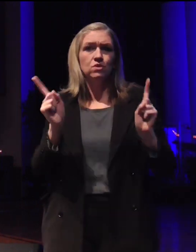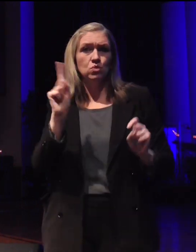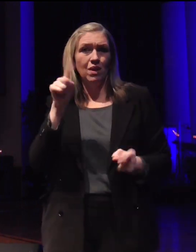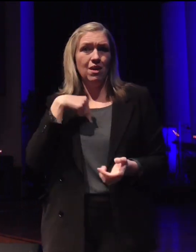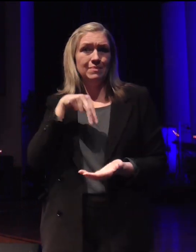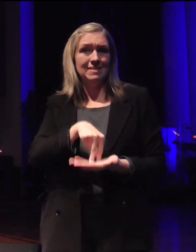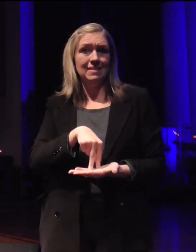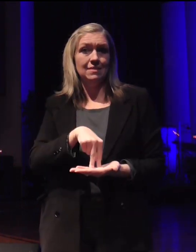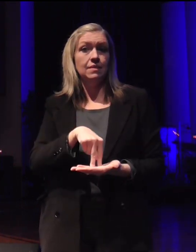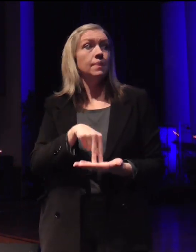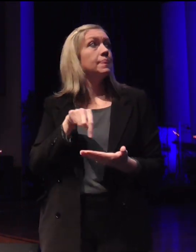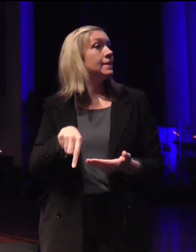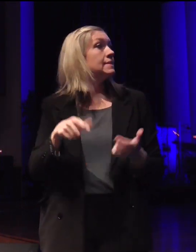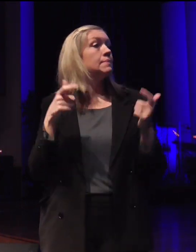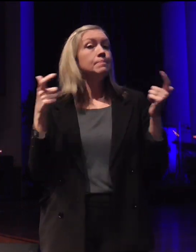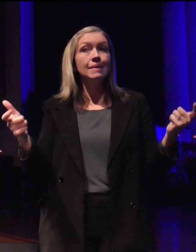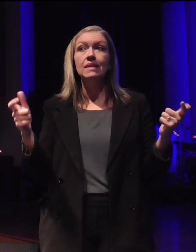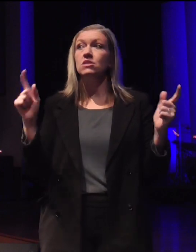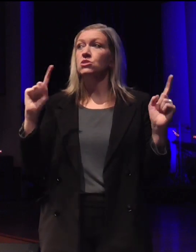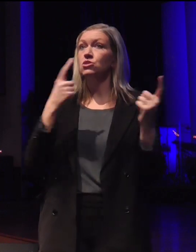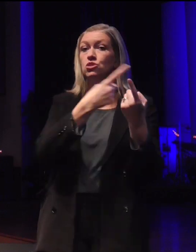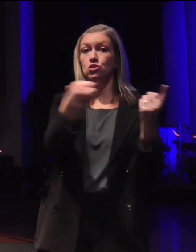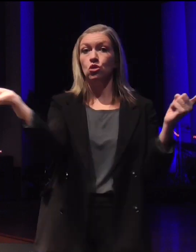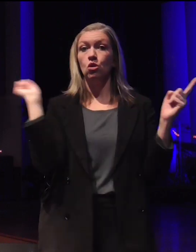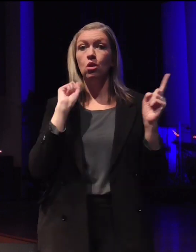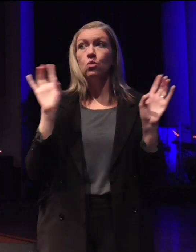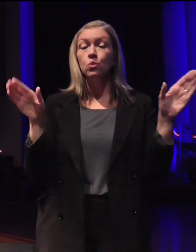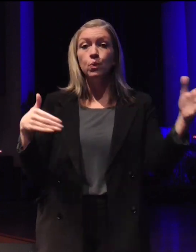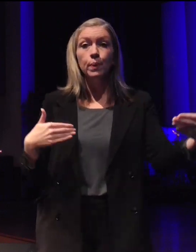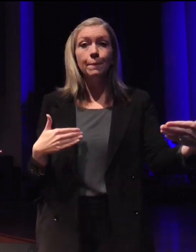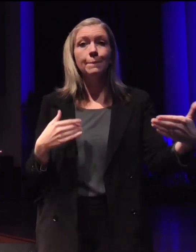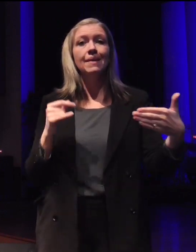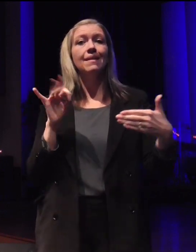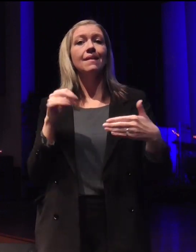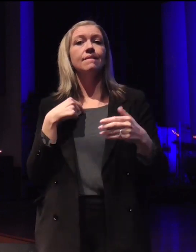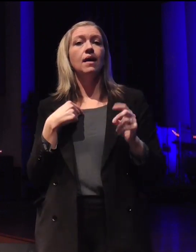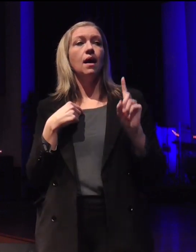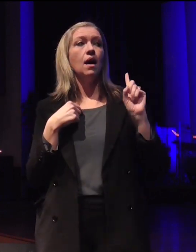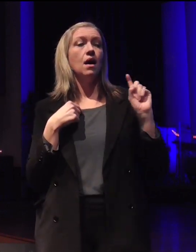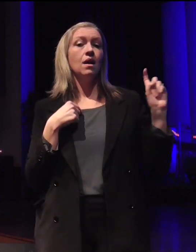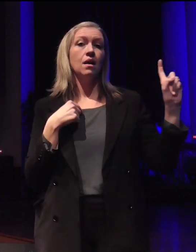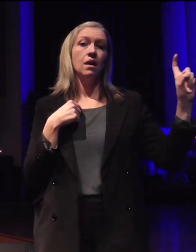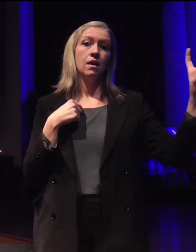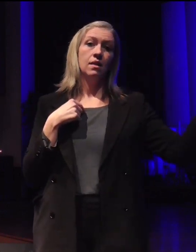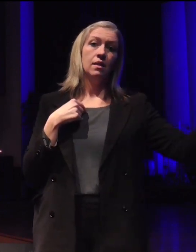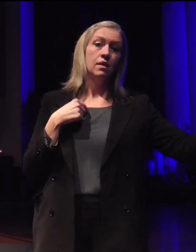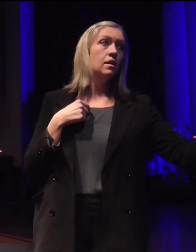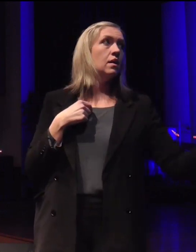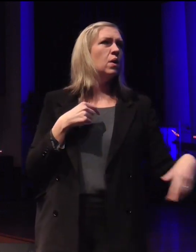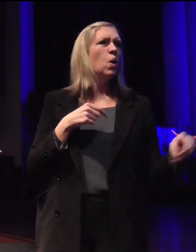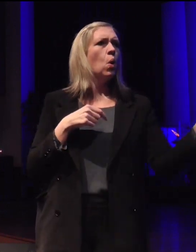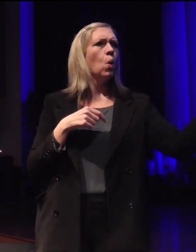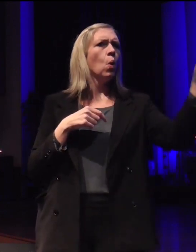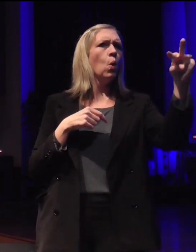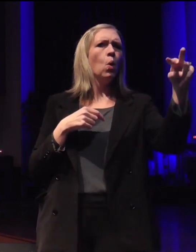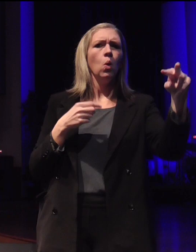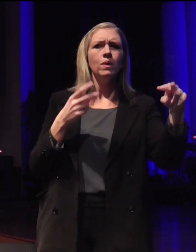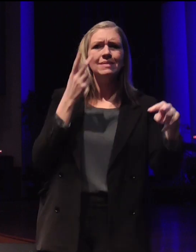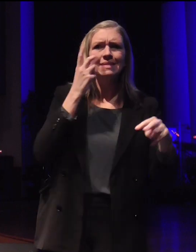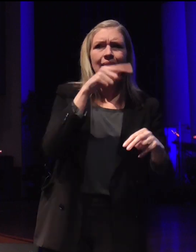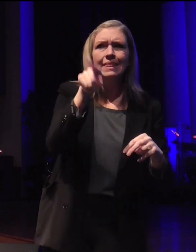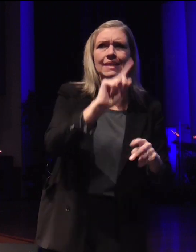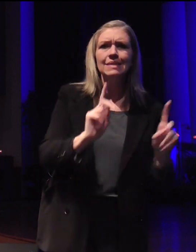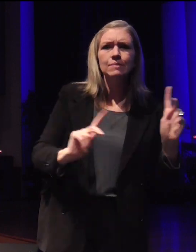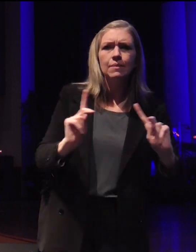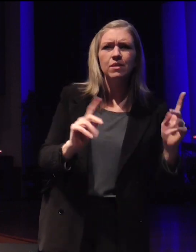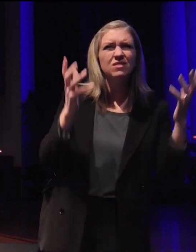in this big circle of a room, if I come over to this side of the platform, oh, look at all these people. I haven't seen you because